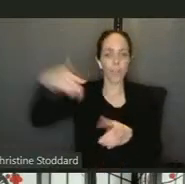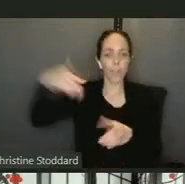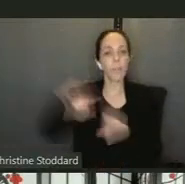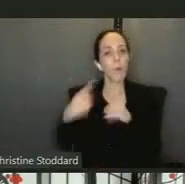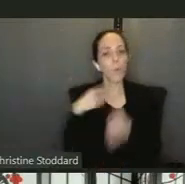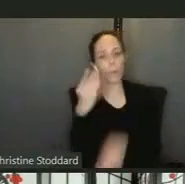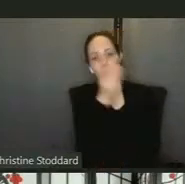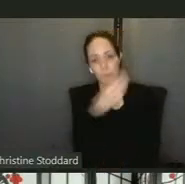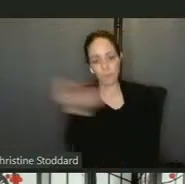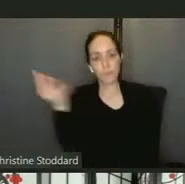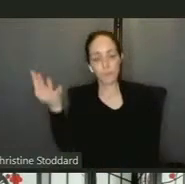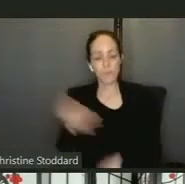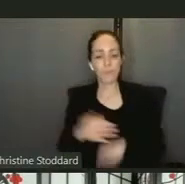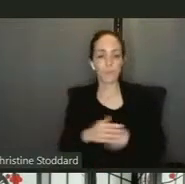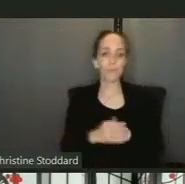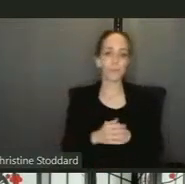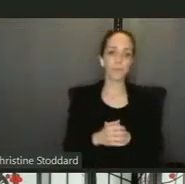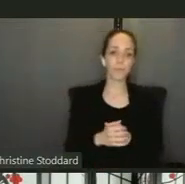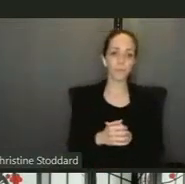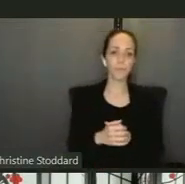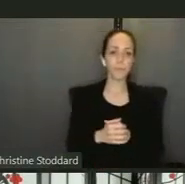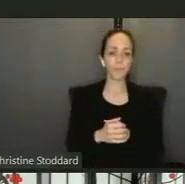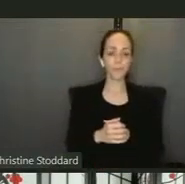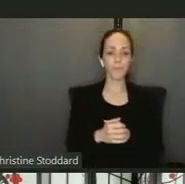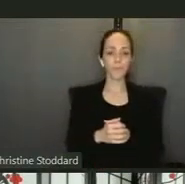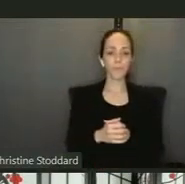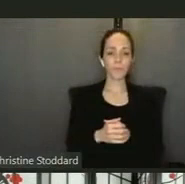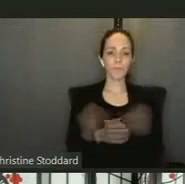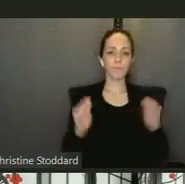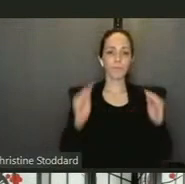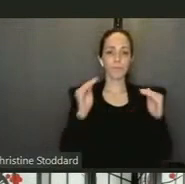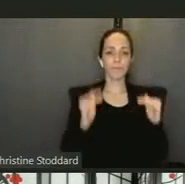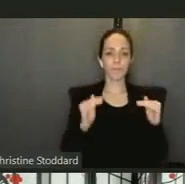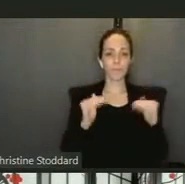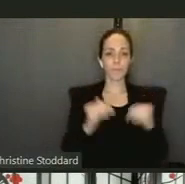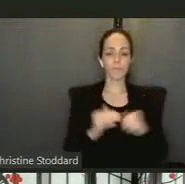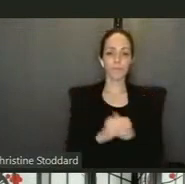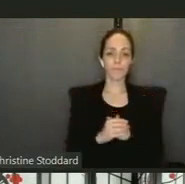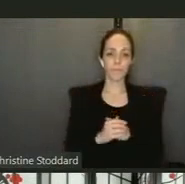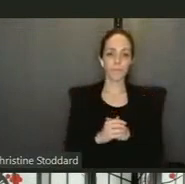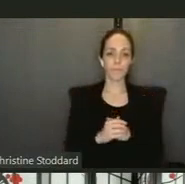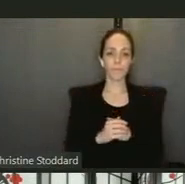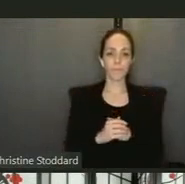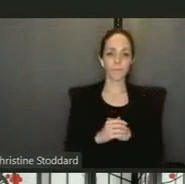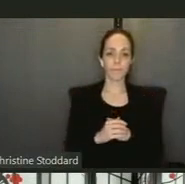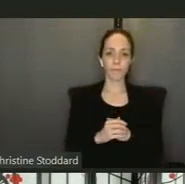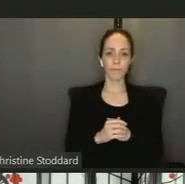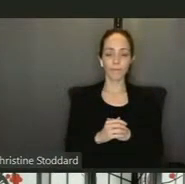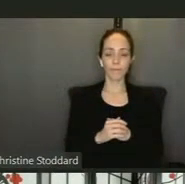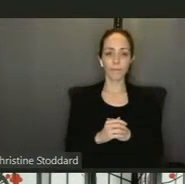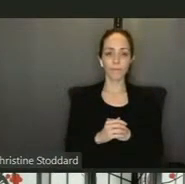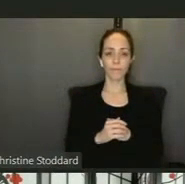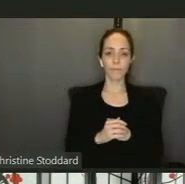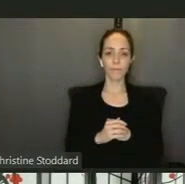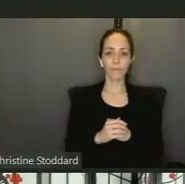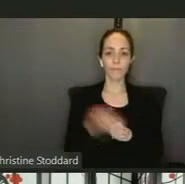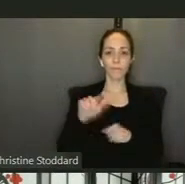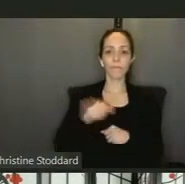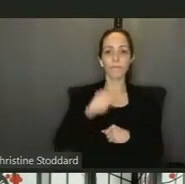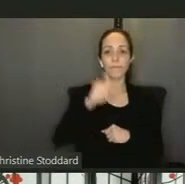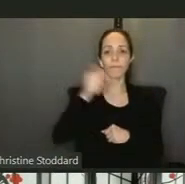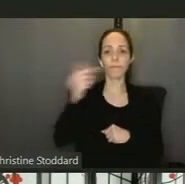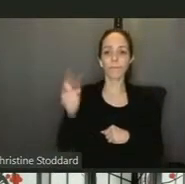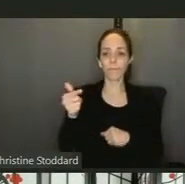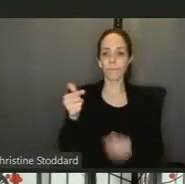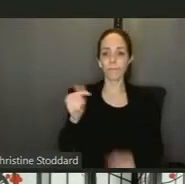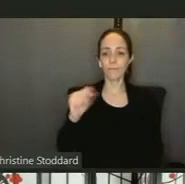vaccinating those groups. Next slide. And I will turn it over to Ms.